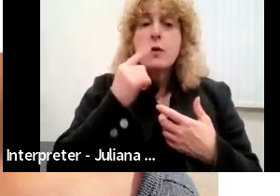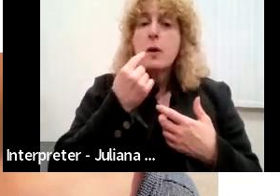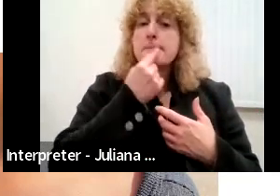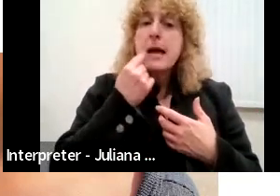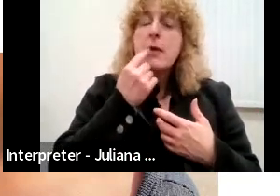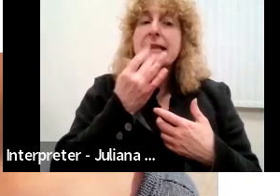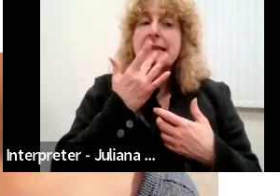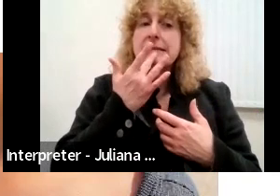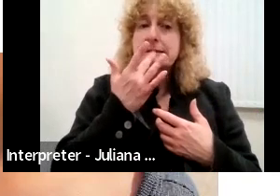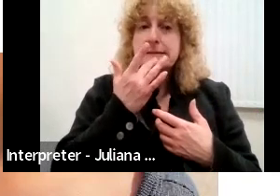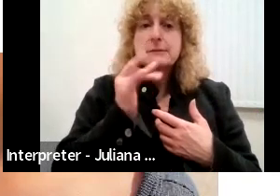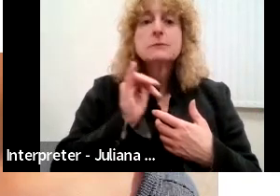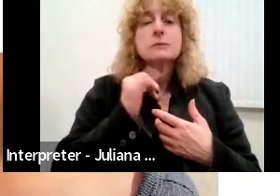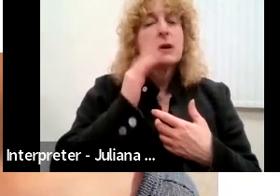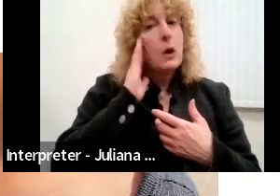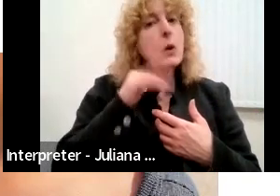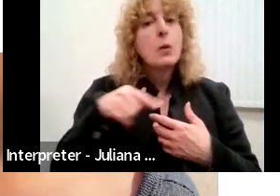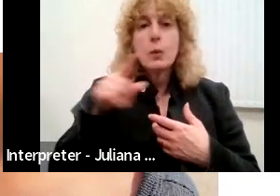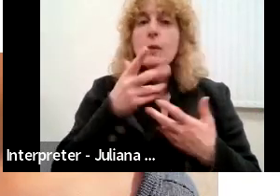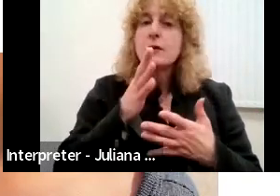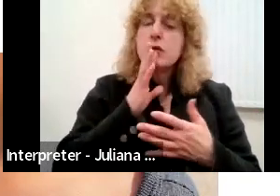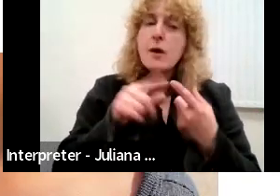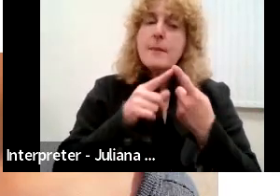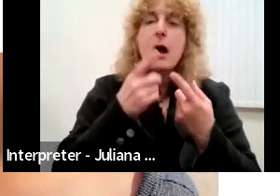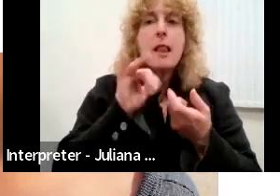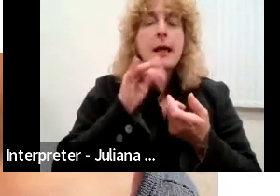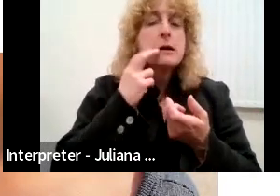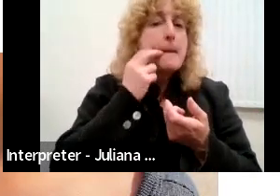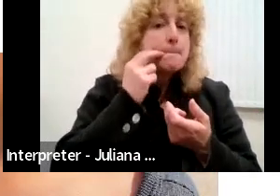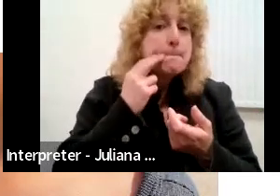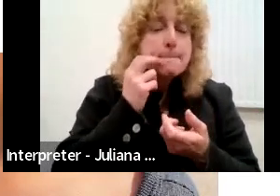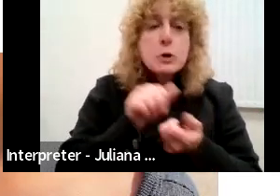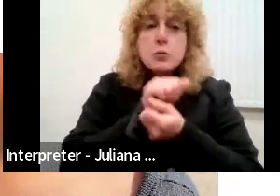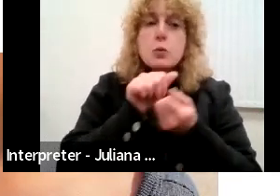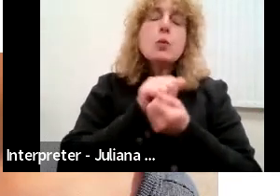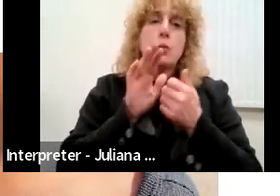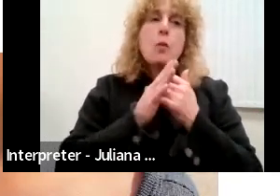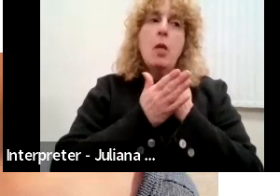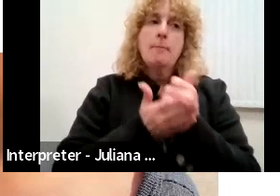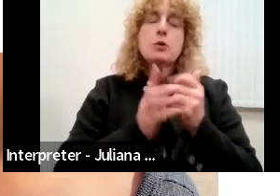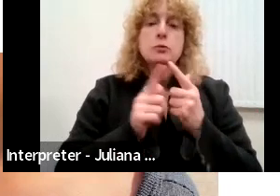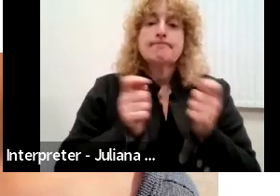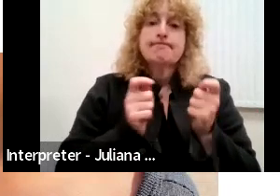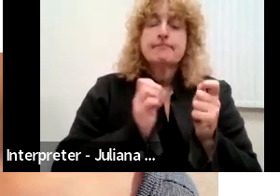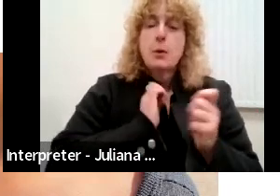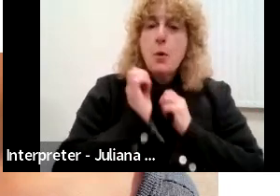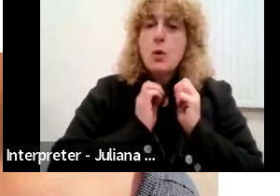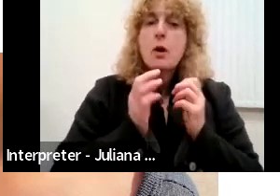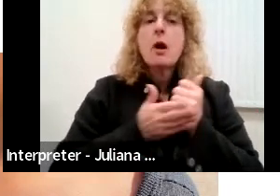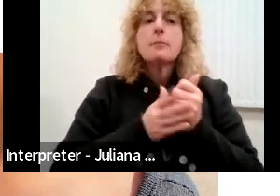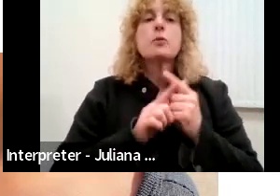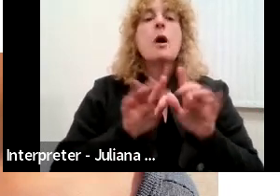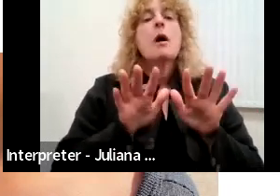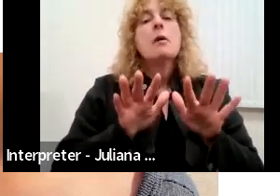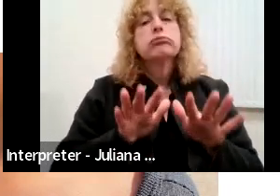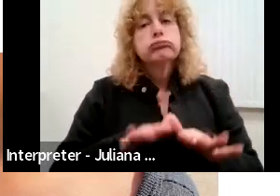So I know we kind of talked about this already, like chewing gum can kind of help regulate emotions and help with calming. And